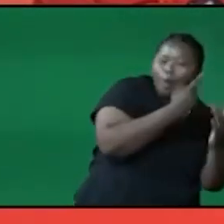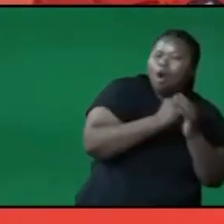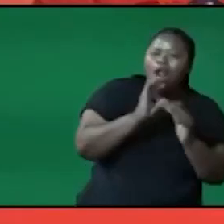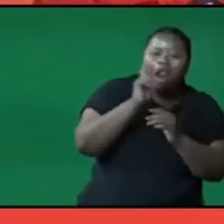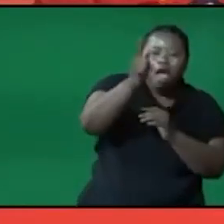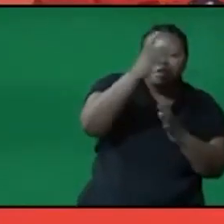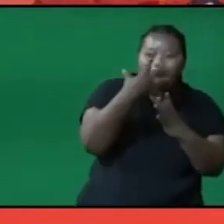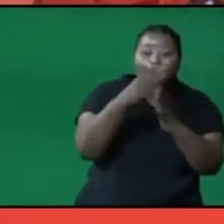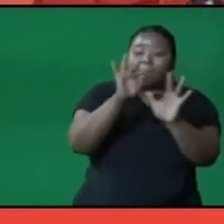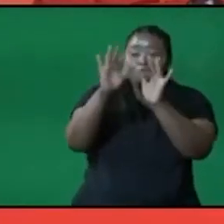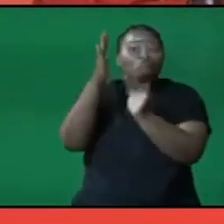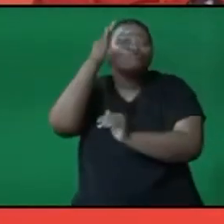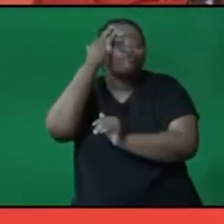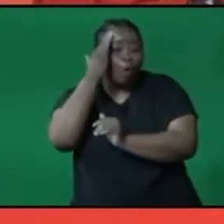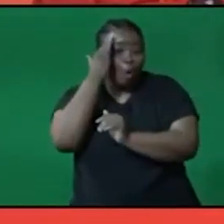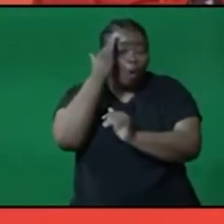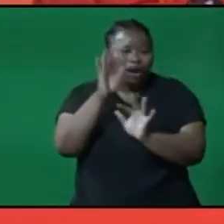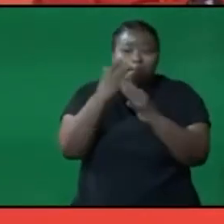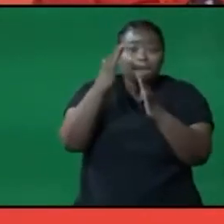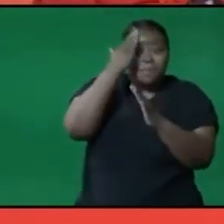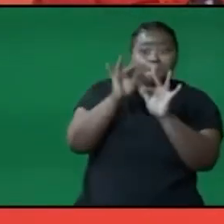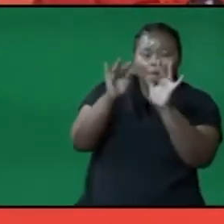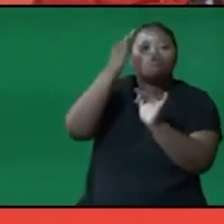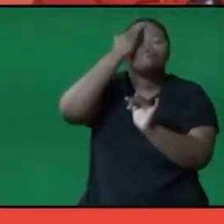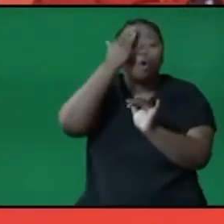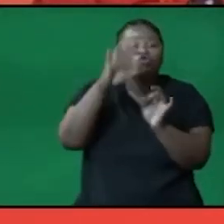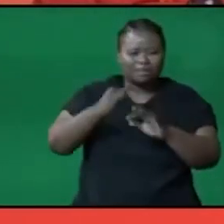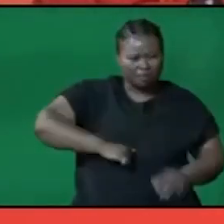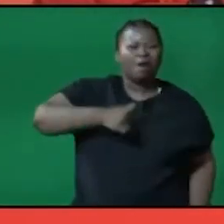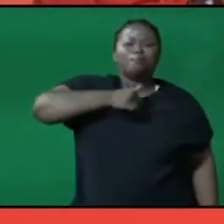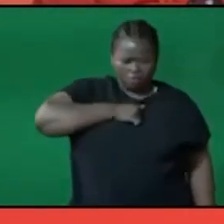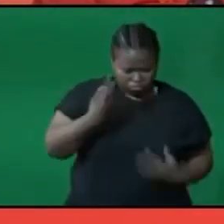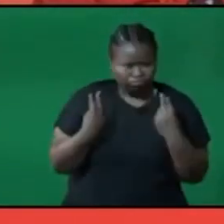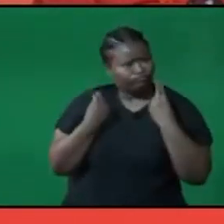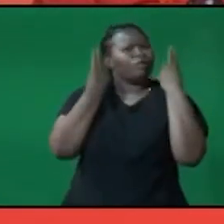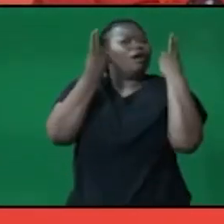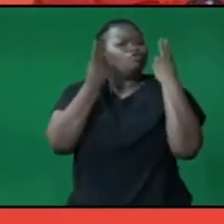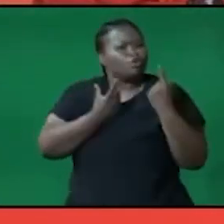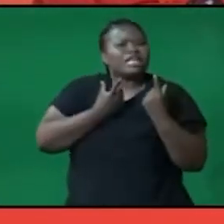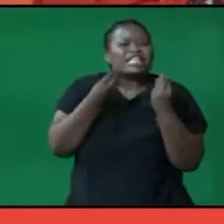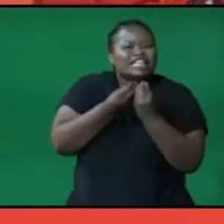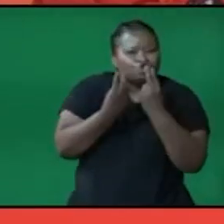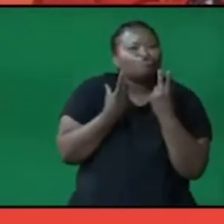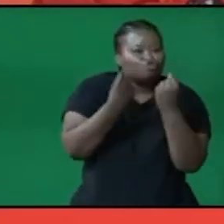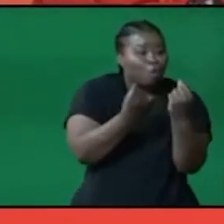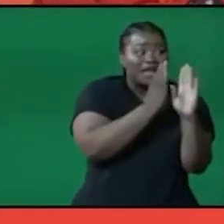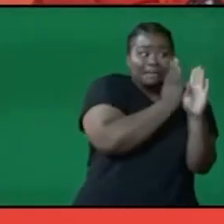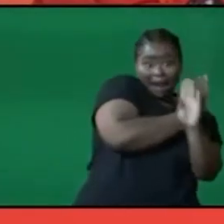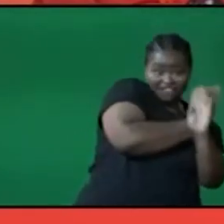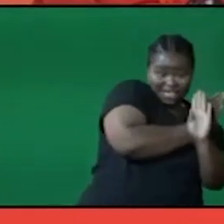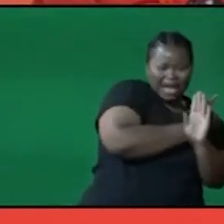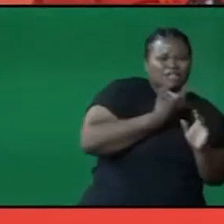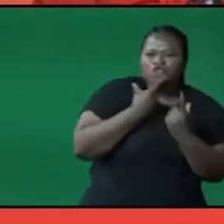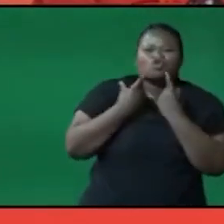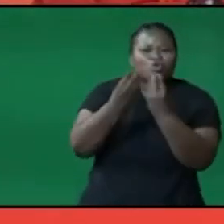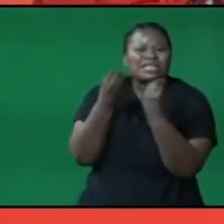out. And when it comes out, you must be very proud to stand with what you did in darkness. So do not do things